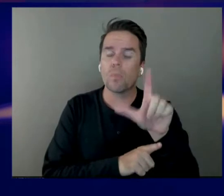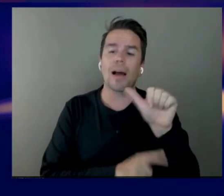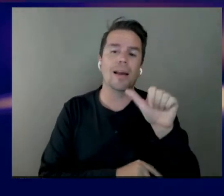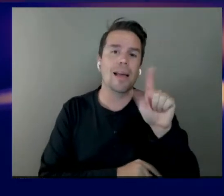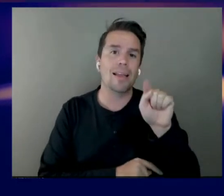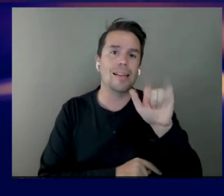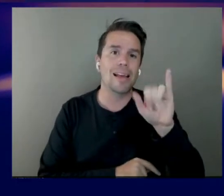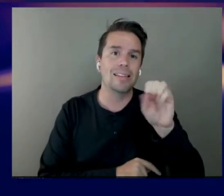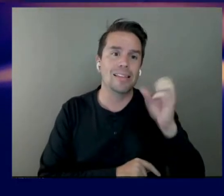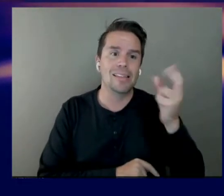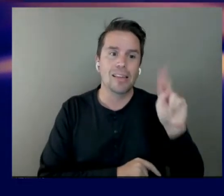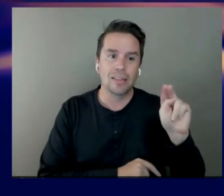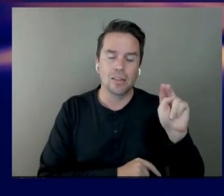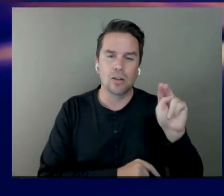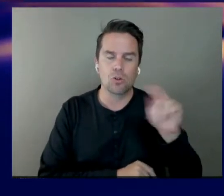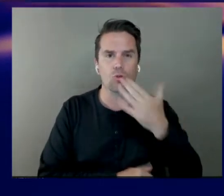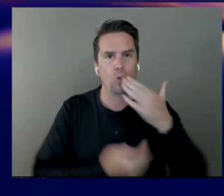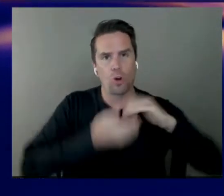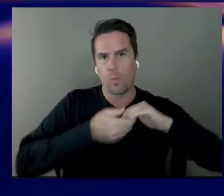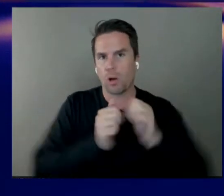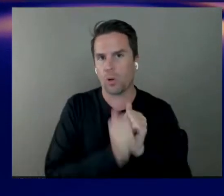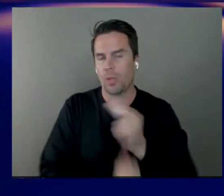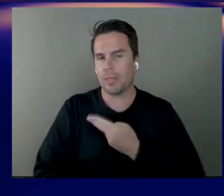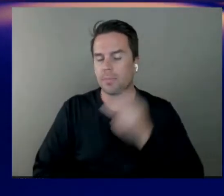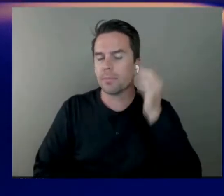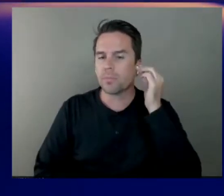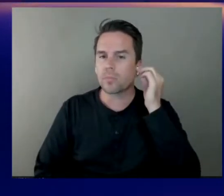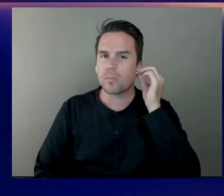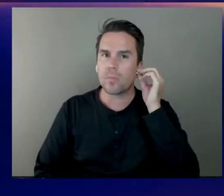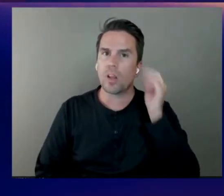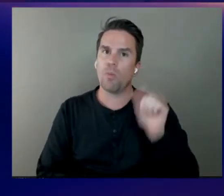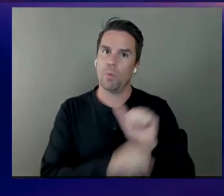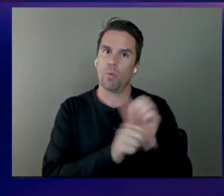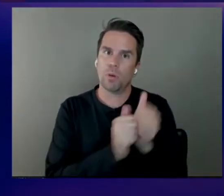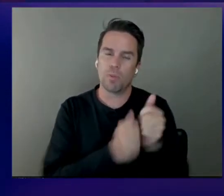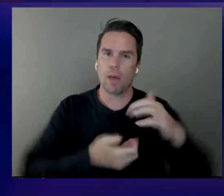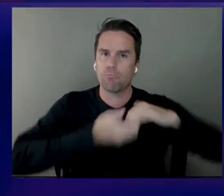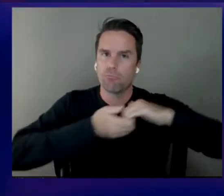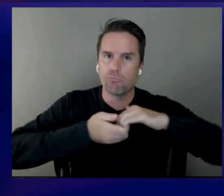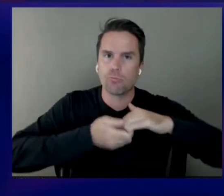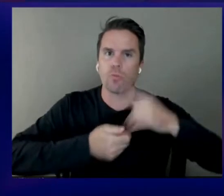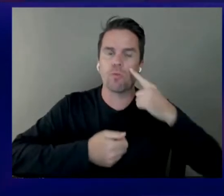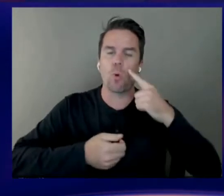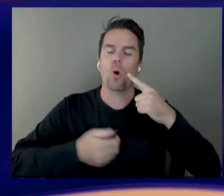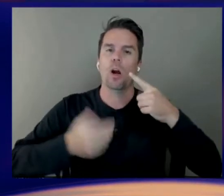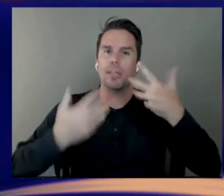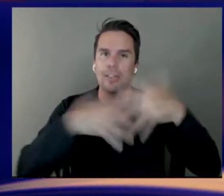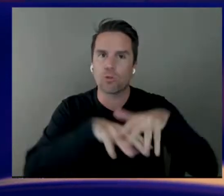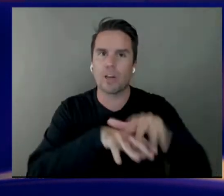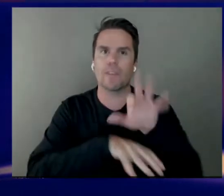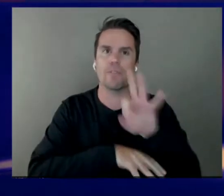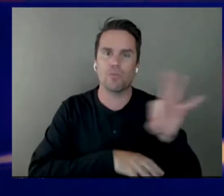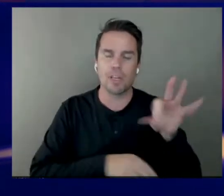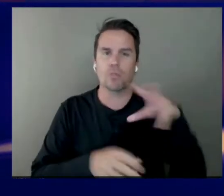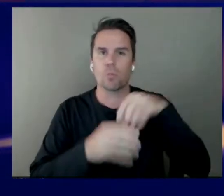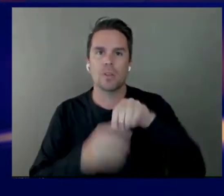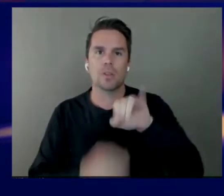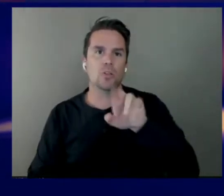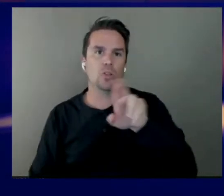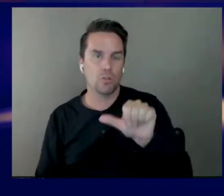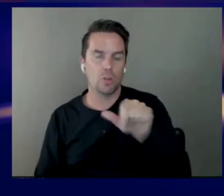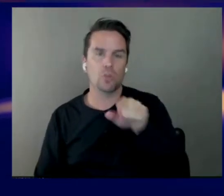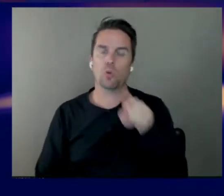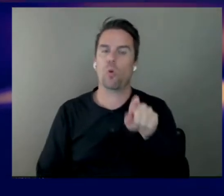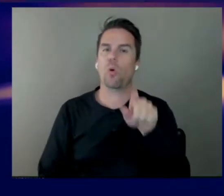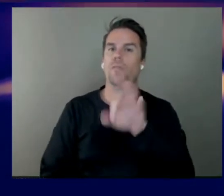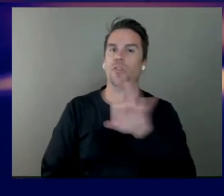ours, and we've been working with them to integrate feature flags into Jira. And so what that means is that your feature flag lifecycle, from when